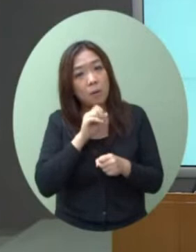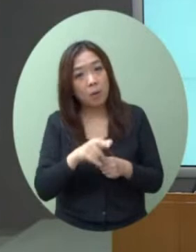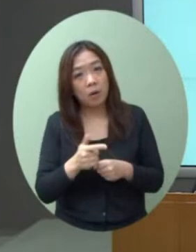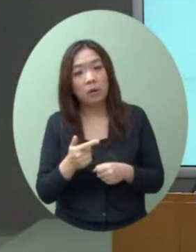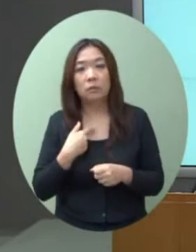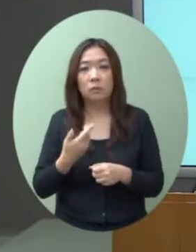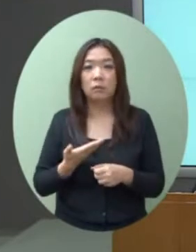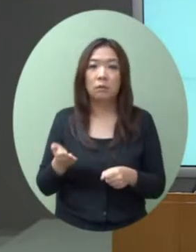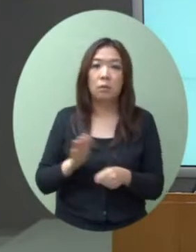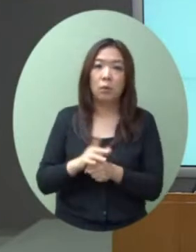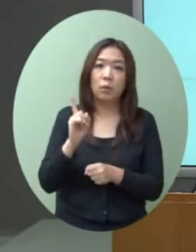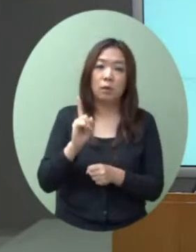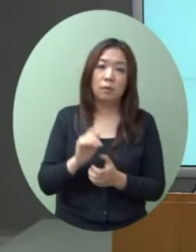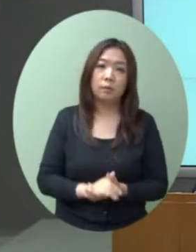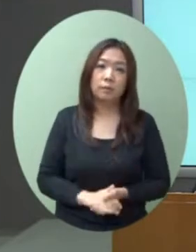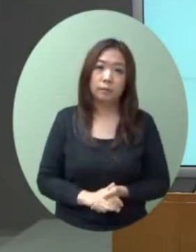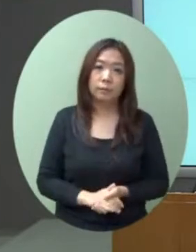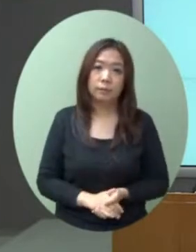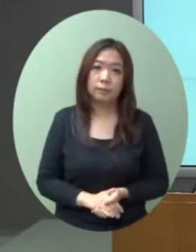Anything to add?